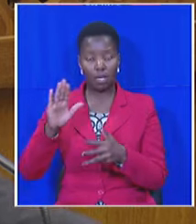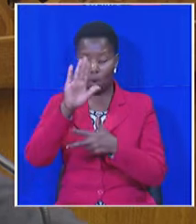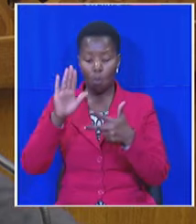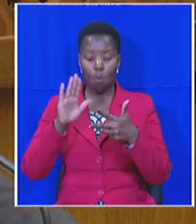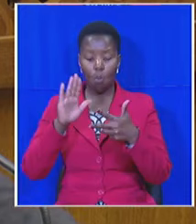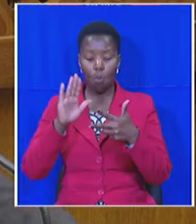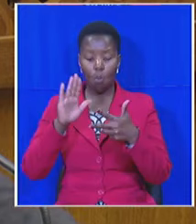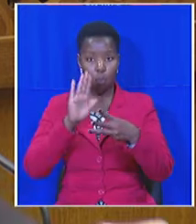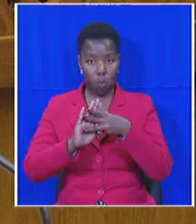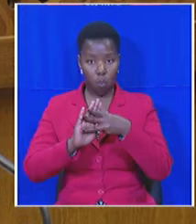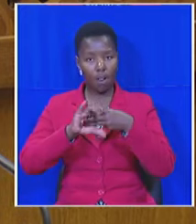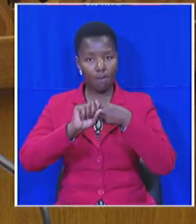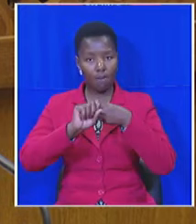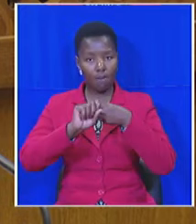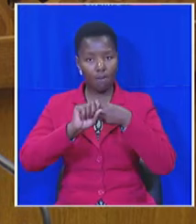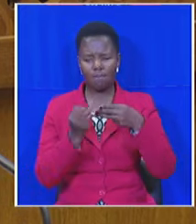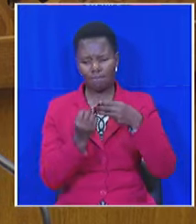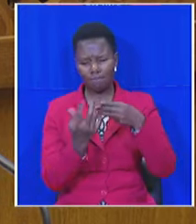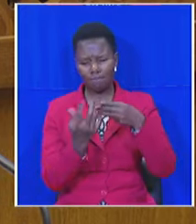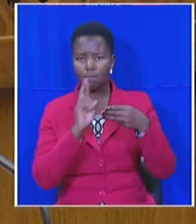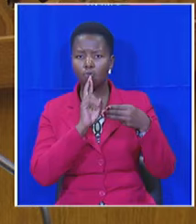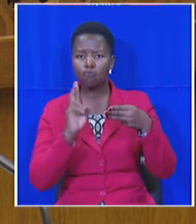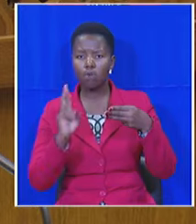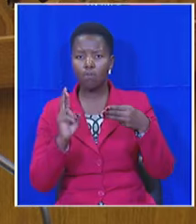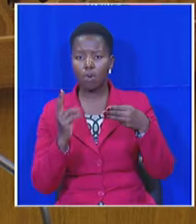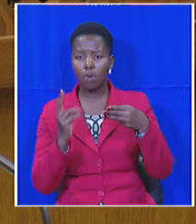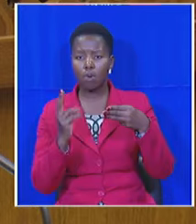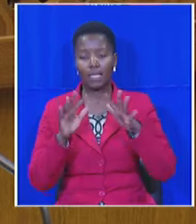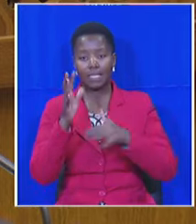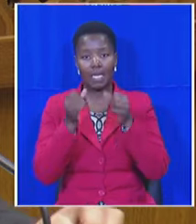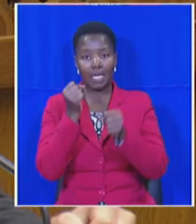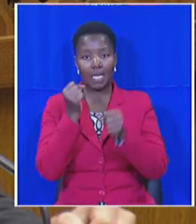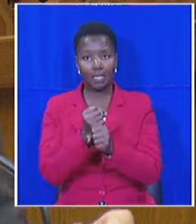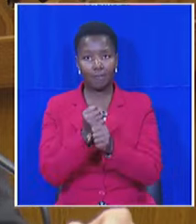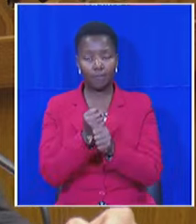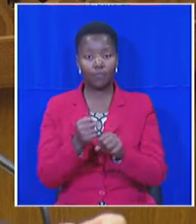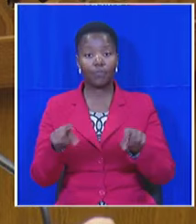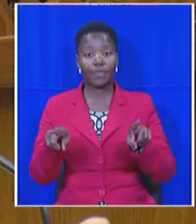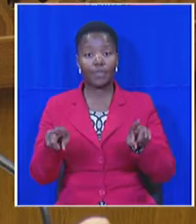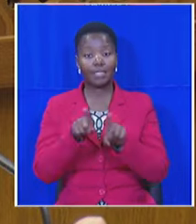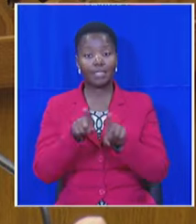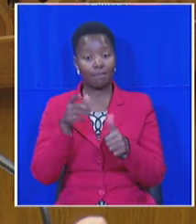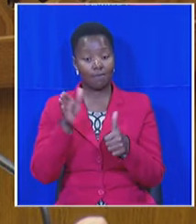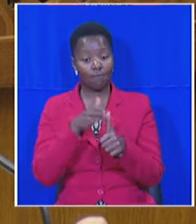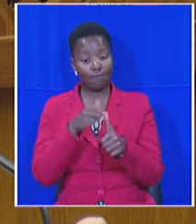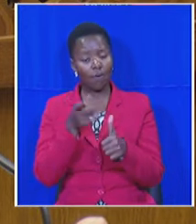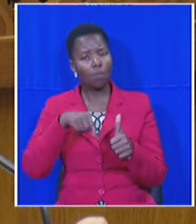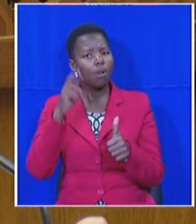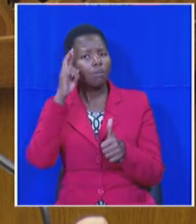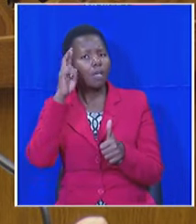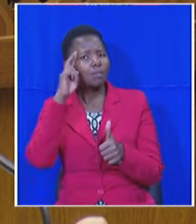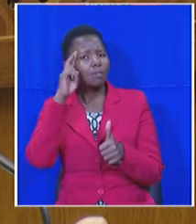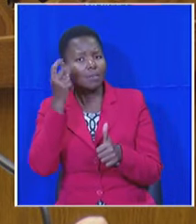with the myriads of reports tabled in this House over the past 10 years, and let's start to understand what